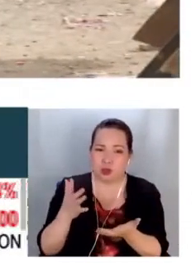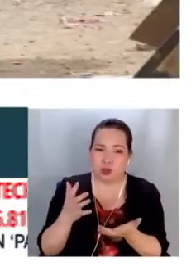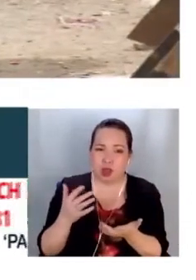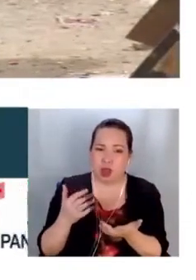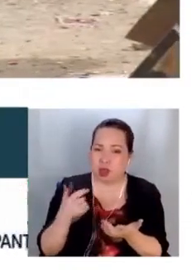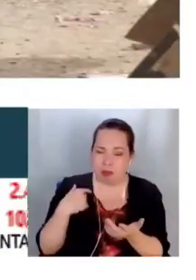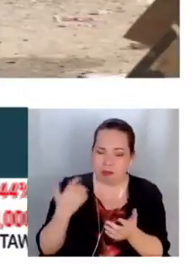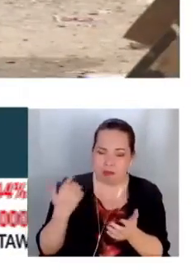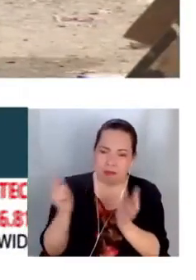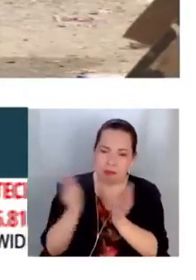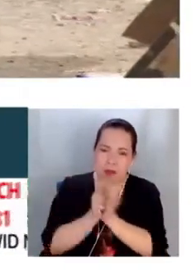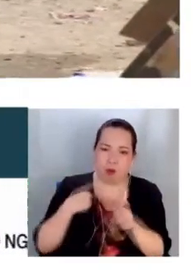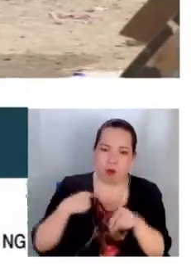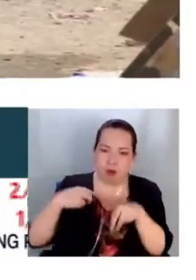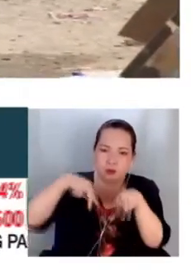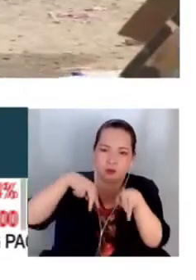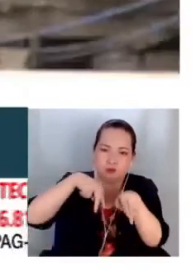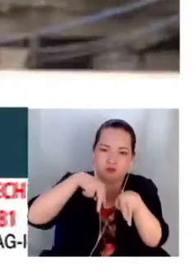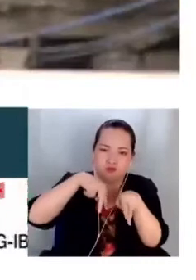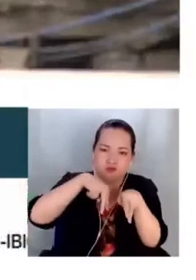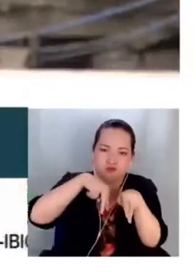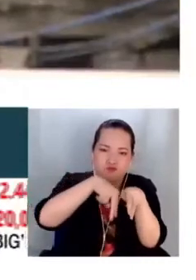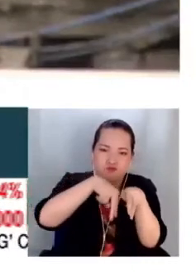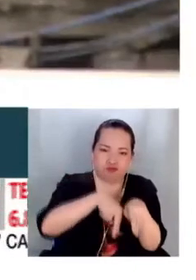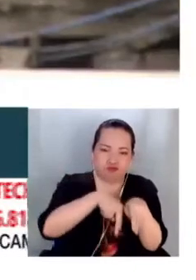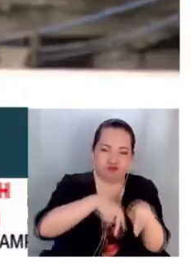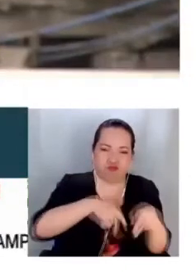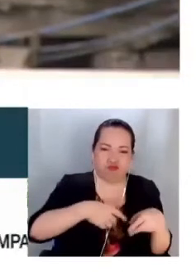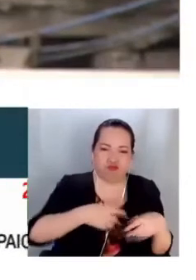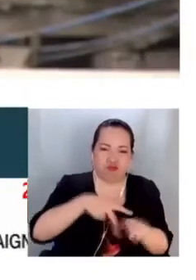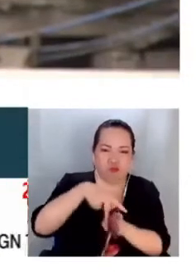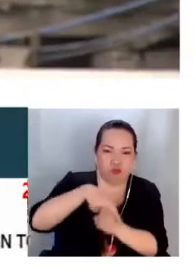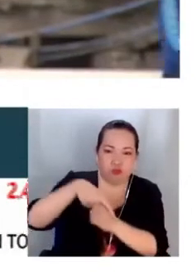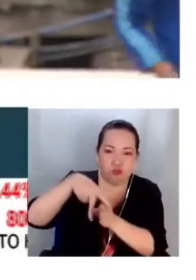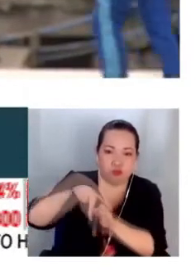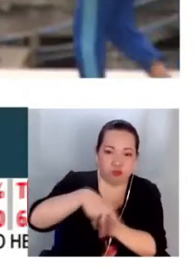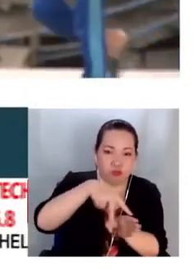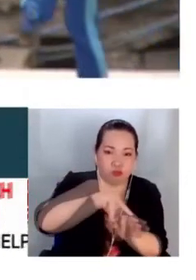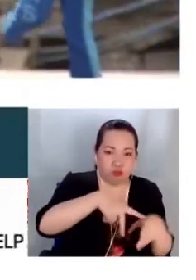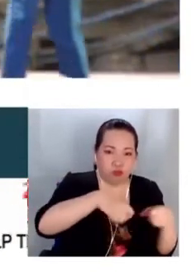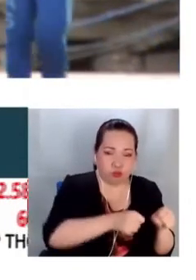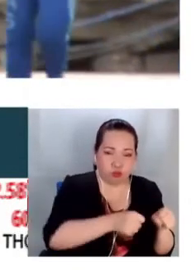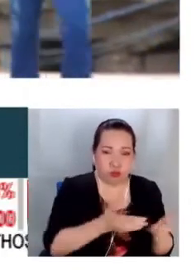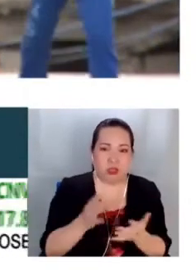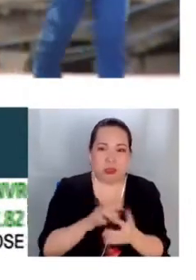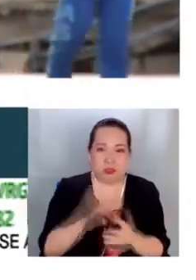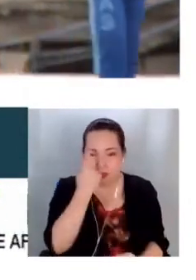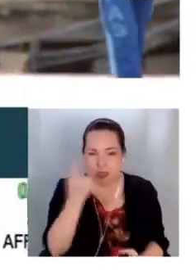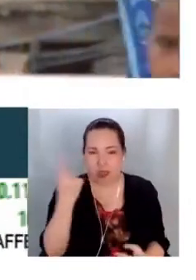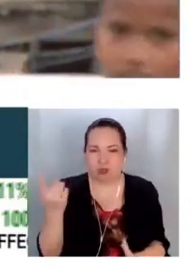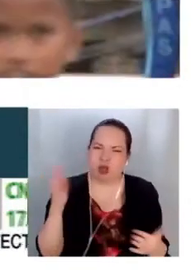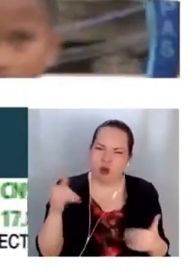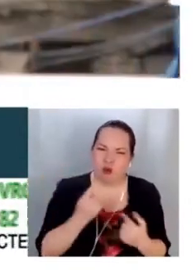motor. Mm. You know, because so how do they get to the centers to get services if it's some distance? So